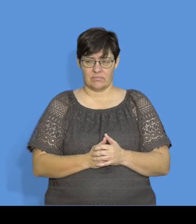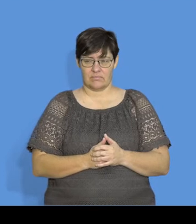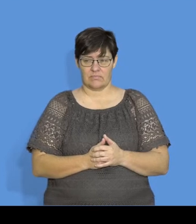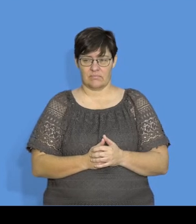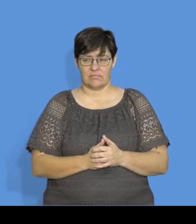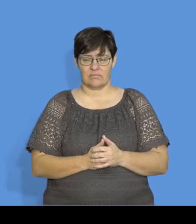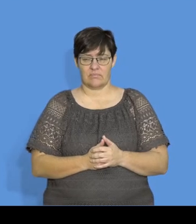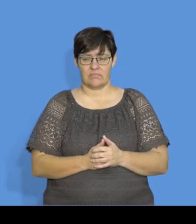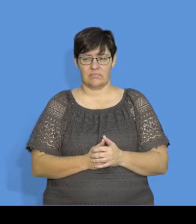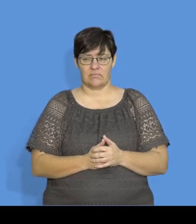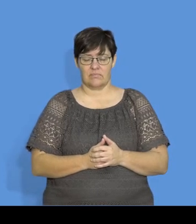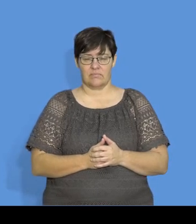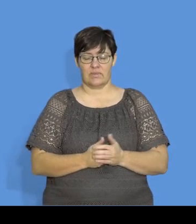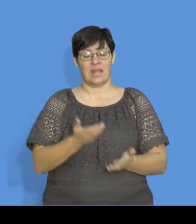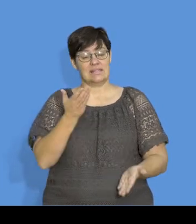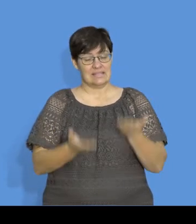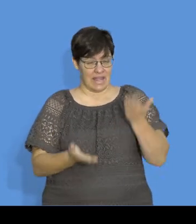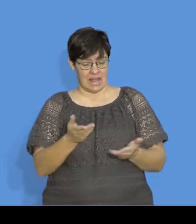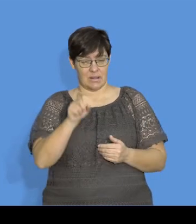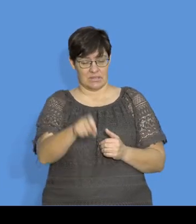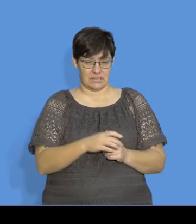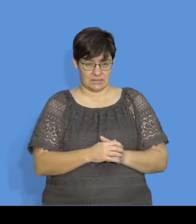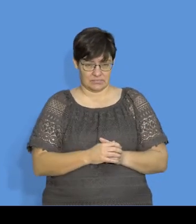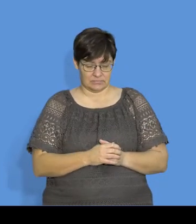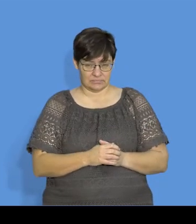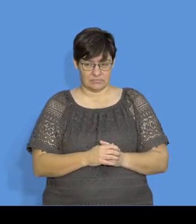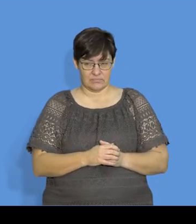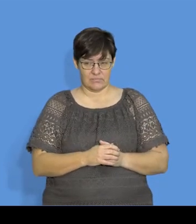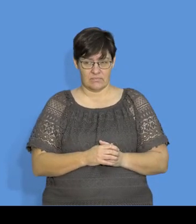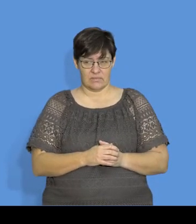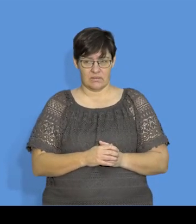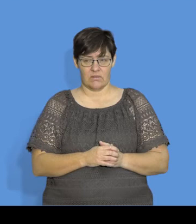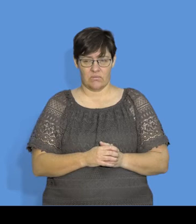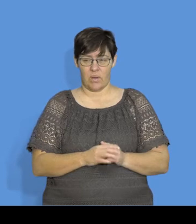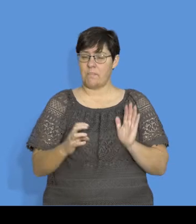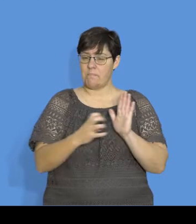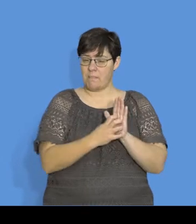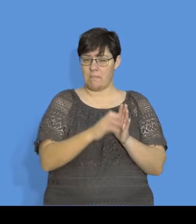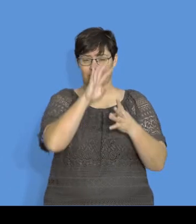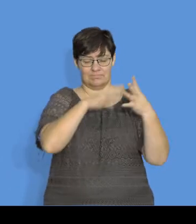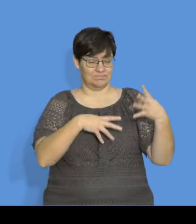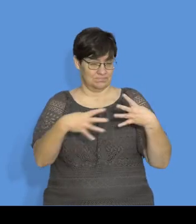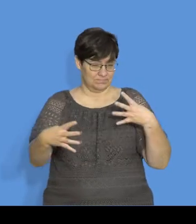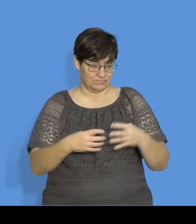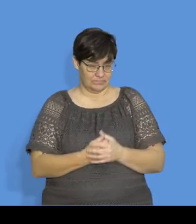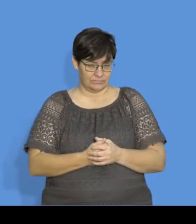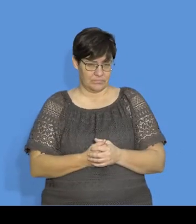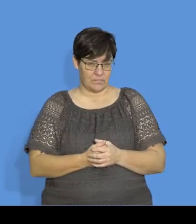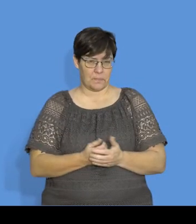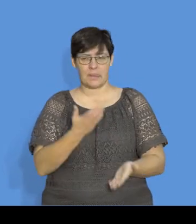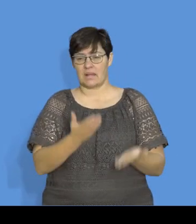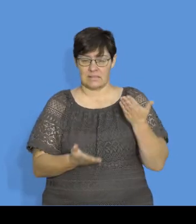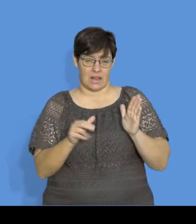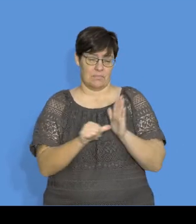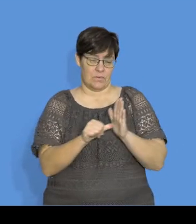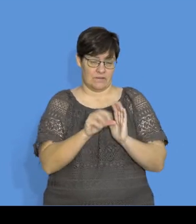And remember to choose your scale, especially if you're not given a place where you draw your scatter plot, okay?